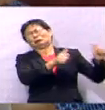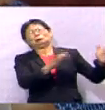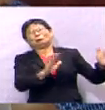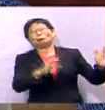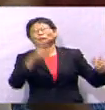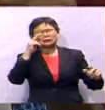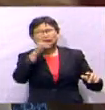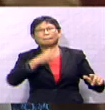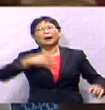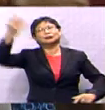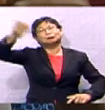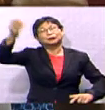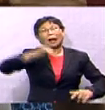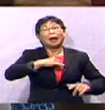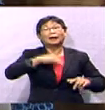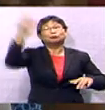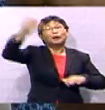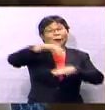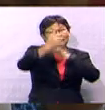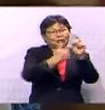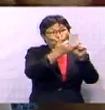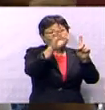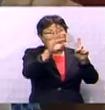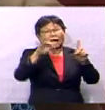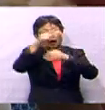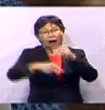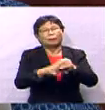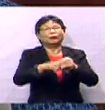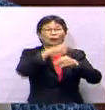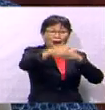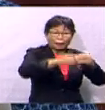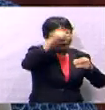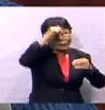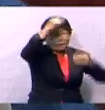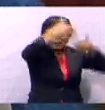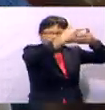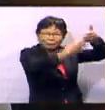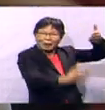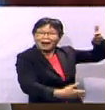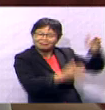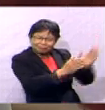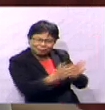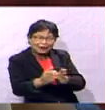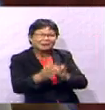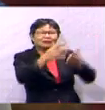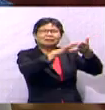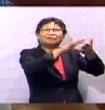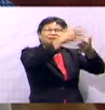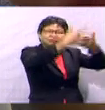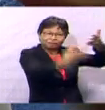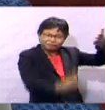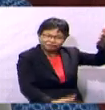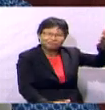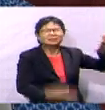my speech I made in 1999, it's more about Indian blueprint. The Indian blueprint came 17 years later after what I